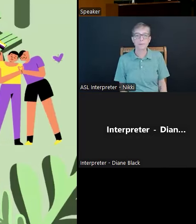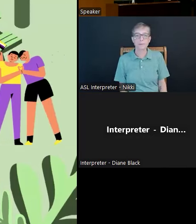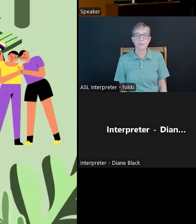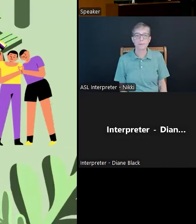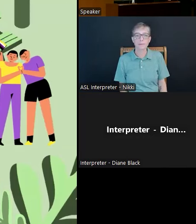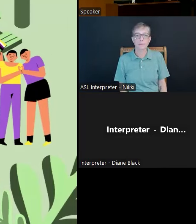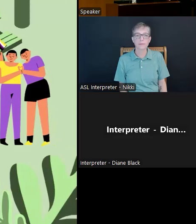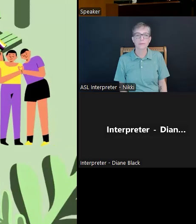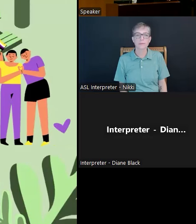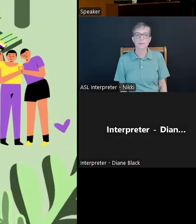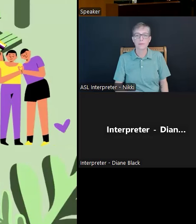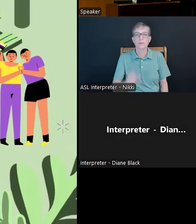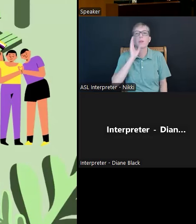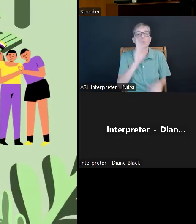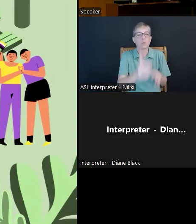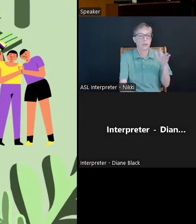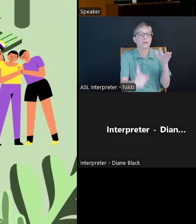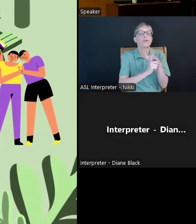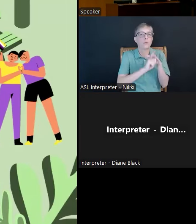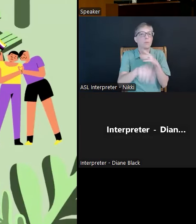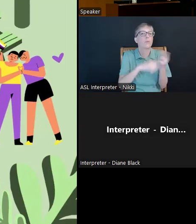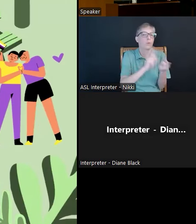the pages where the polls will be happening.